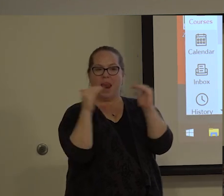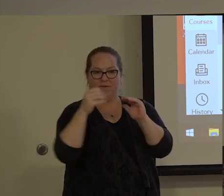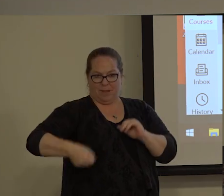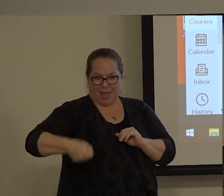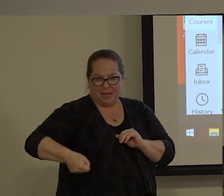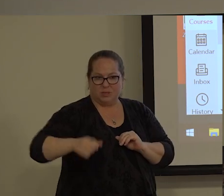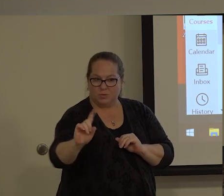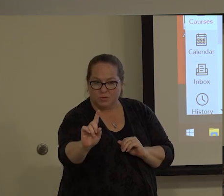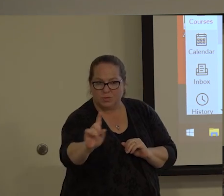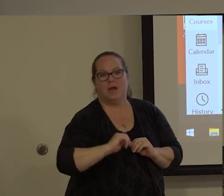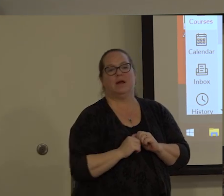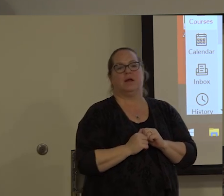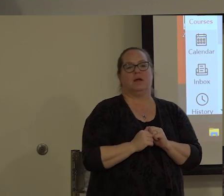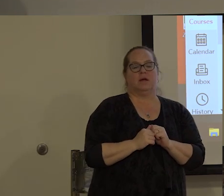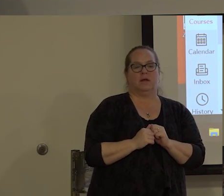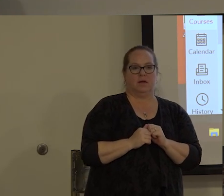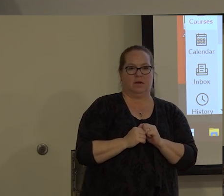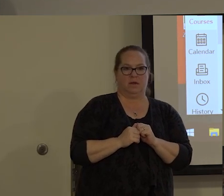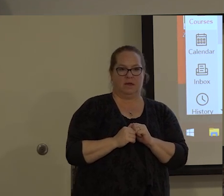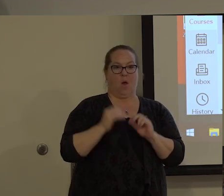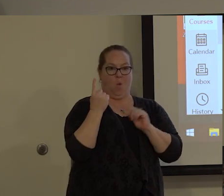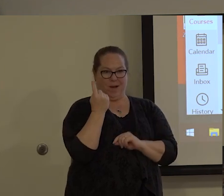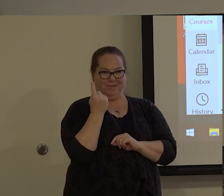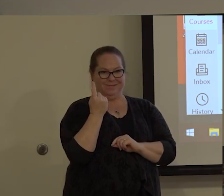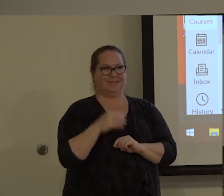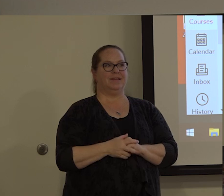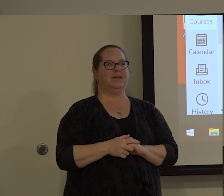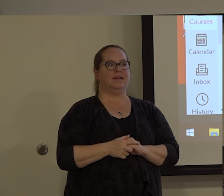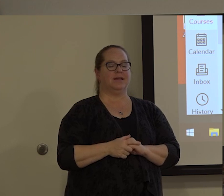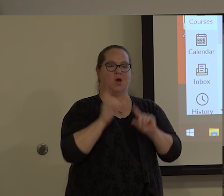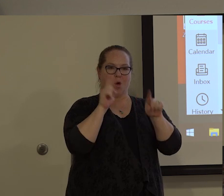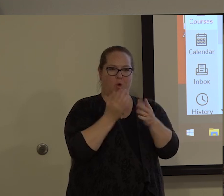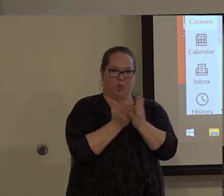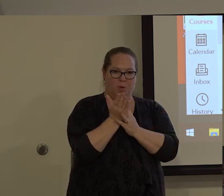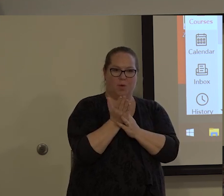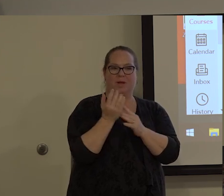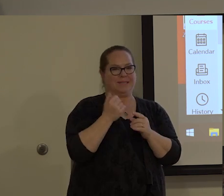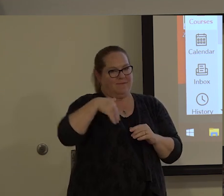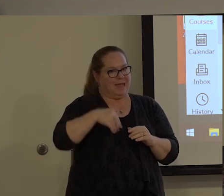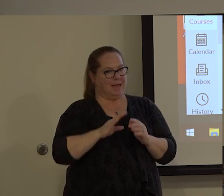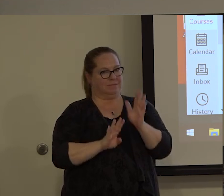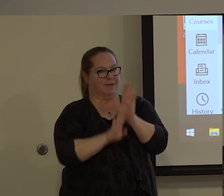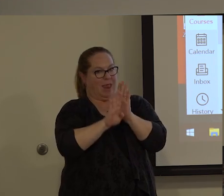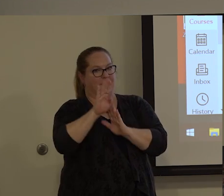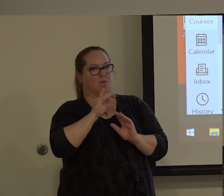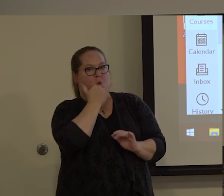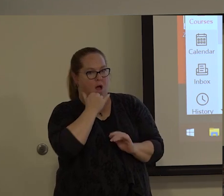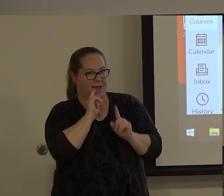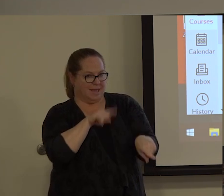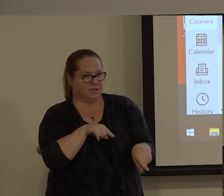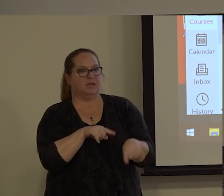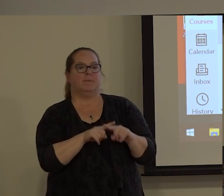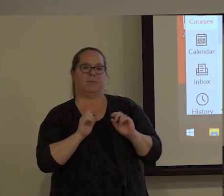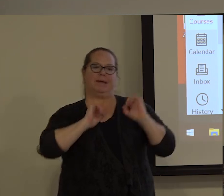claim is on. It is, yes, it is 1, and I'm gonna go through the correct answers because I haven't built the incorrect ones yet. But then we